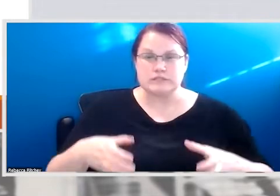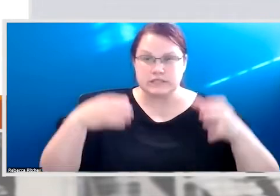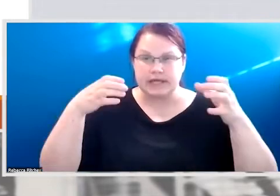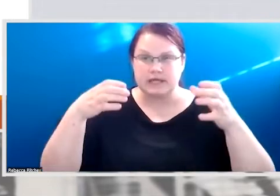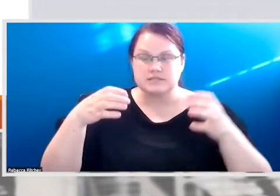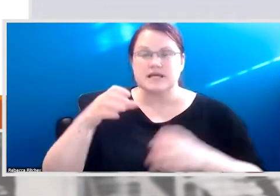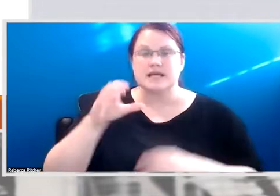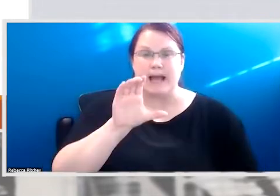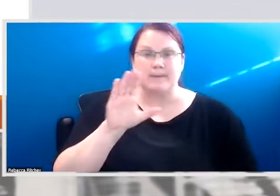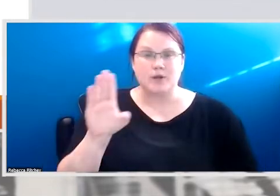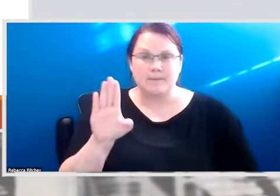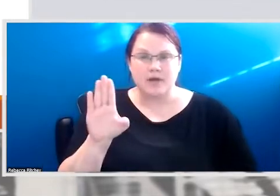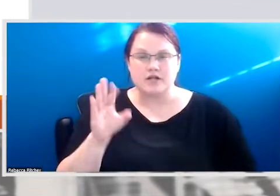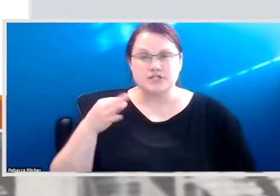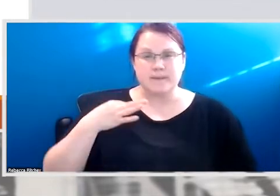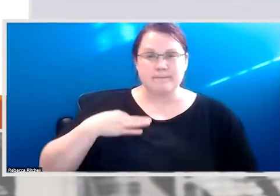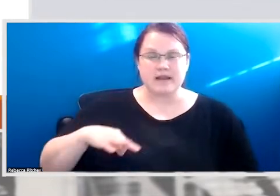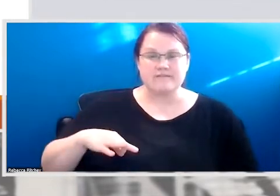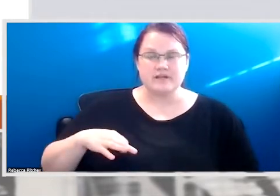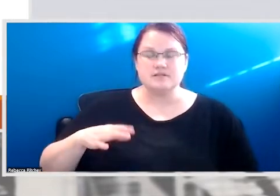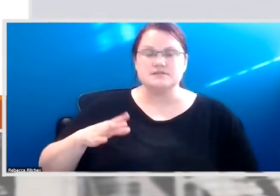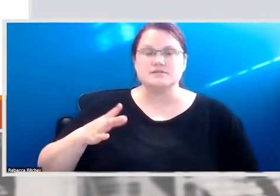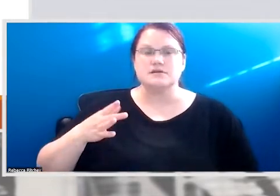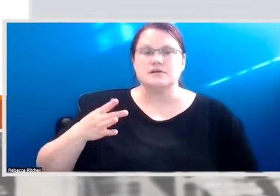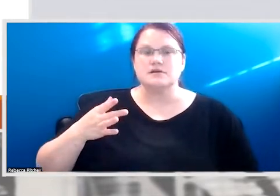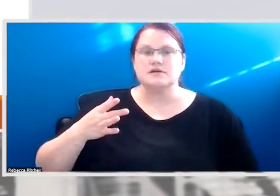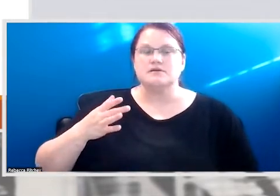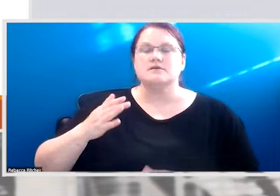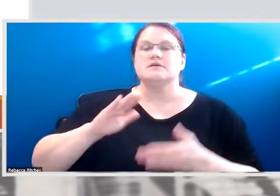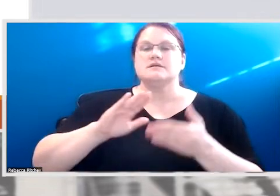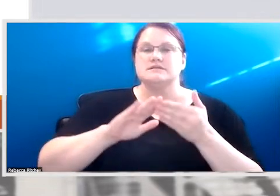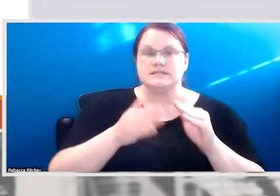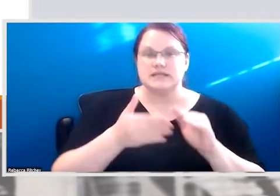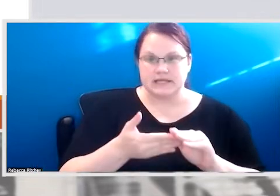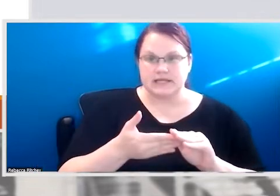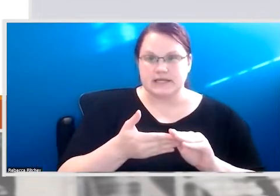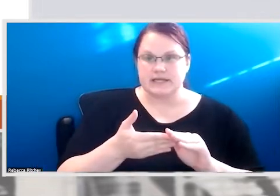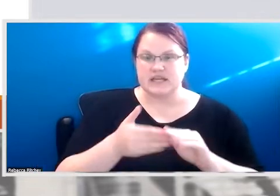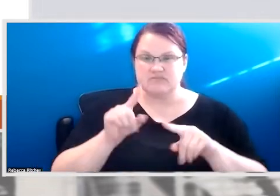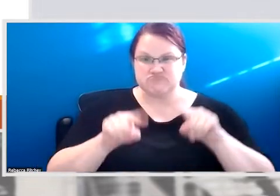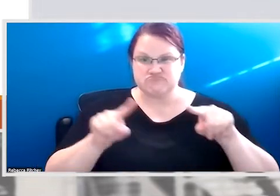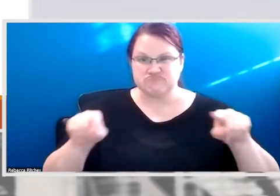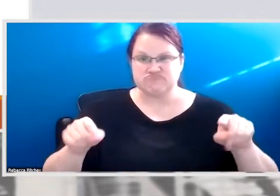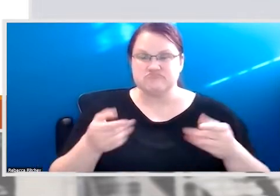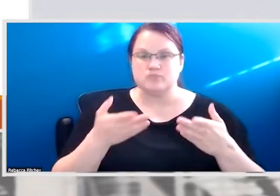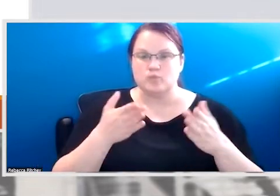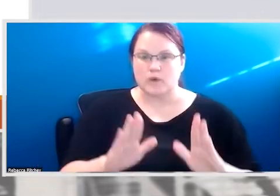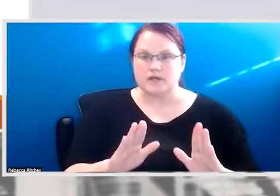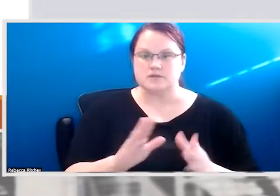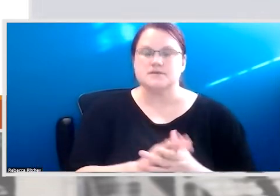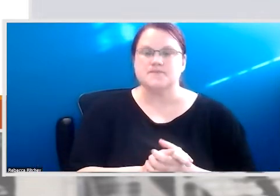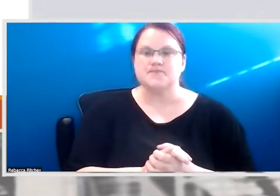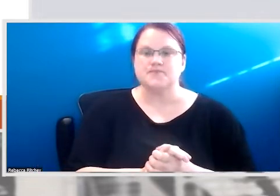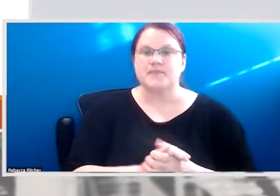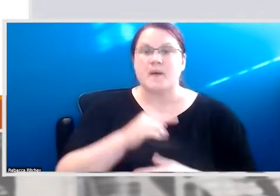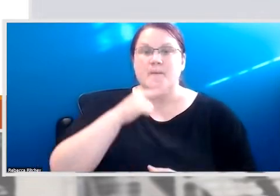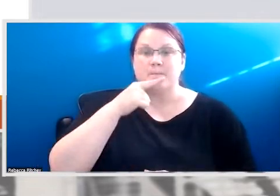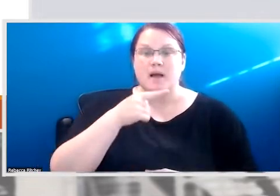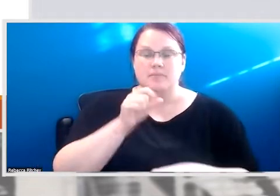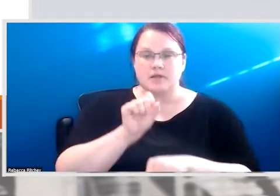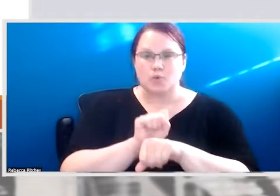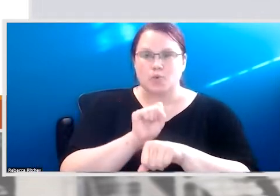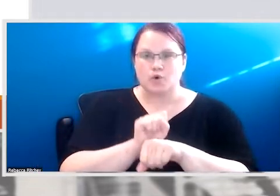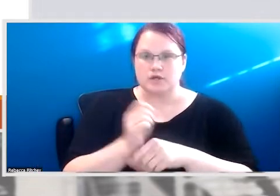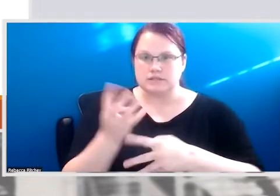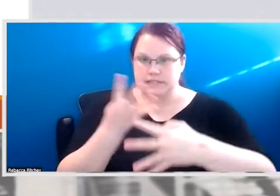capital budget benefits the city in a variety of ways, and we in Public Works kind of interact